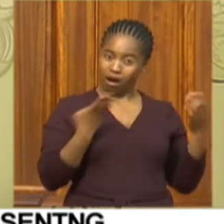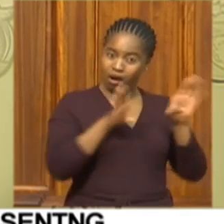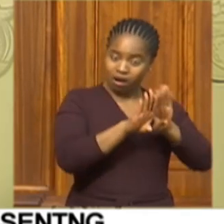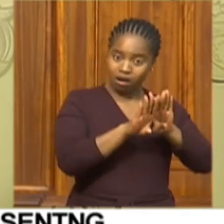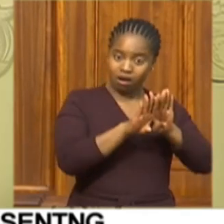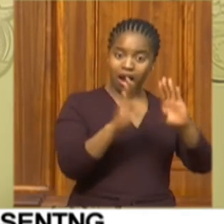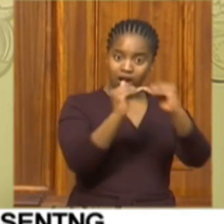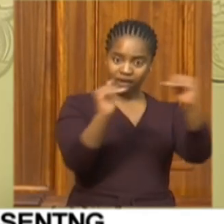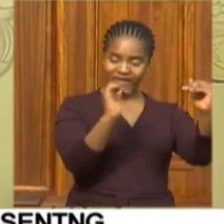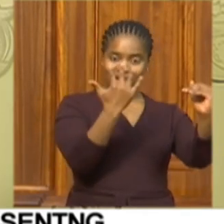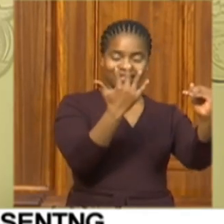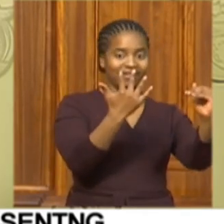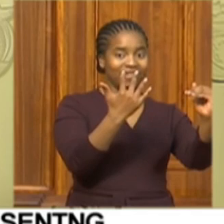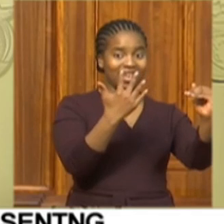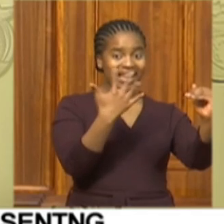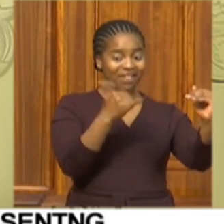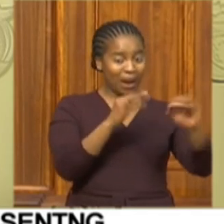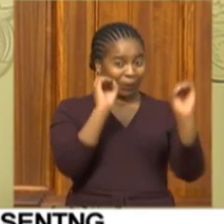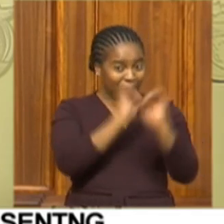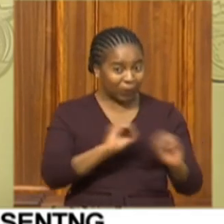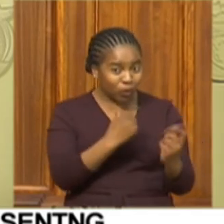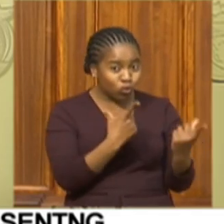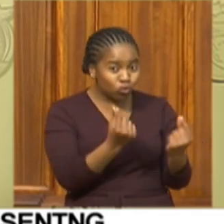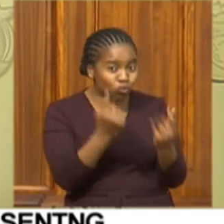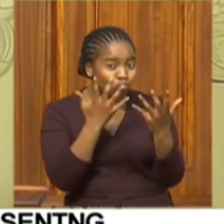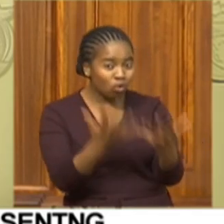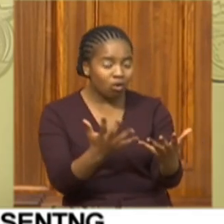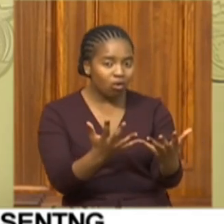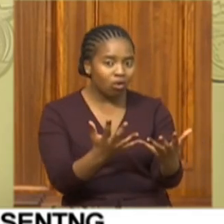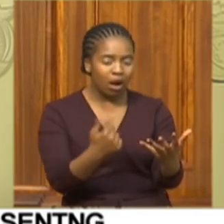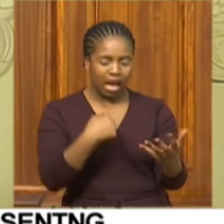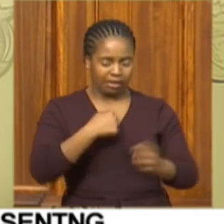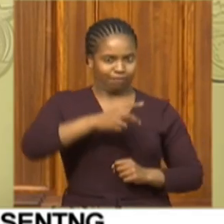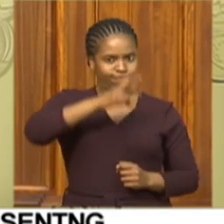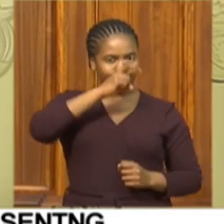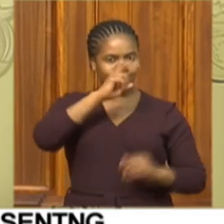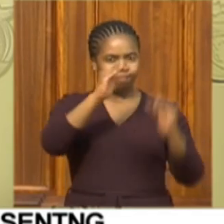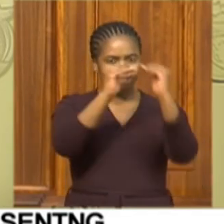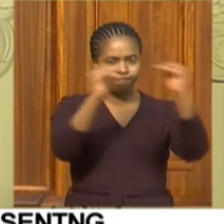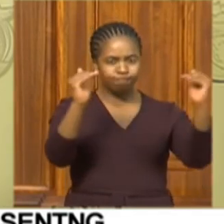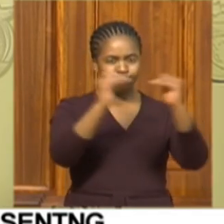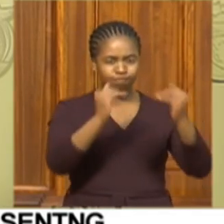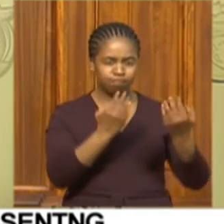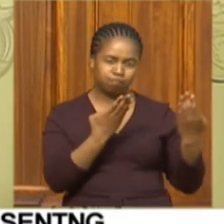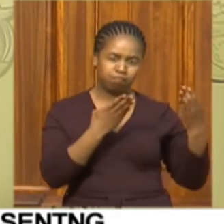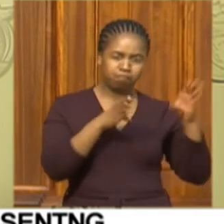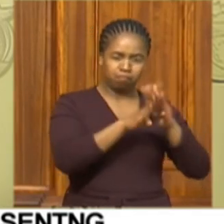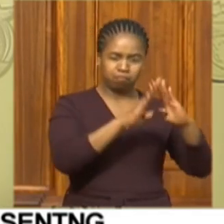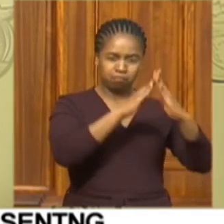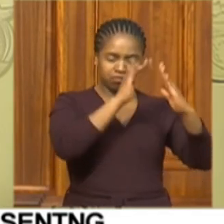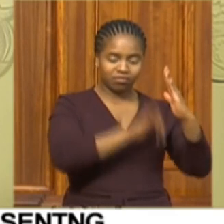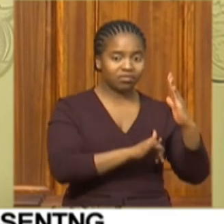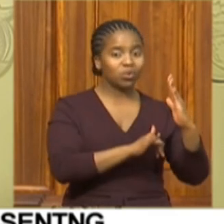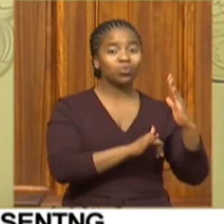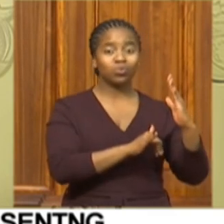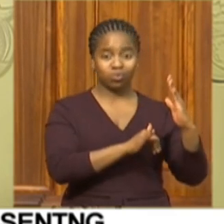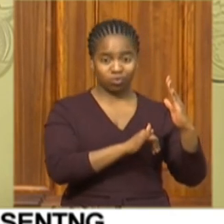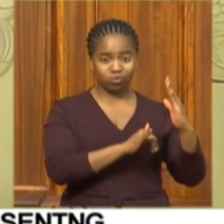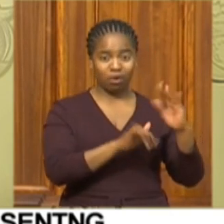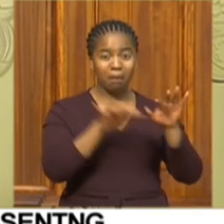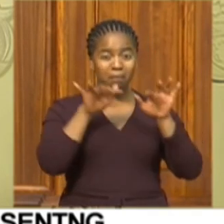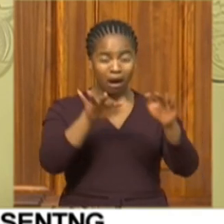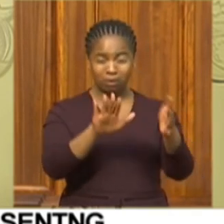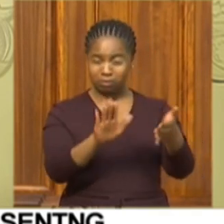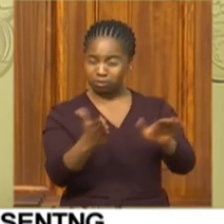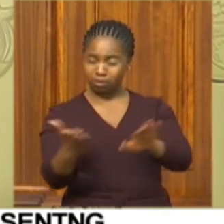did, and had we not taken the threat as seriously as we did, far more lives would have